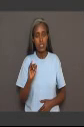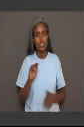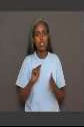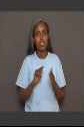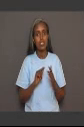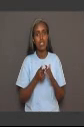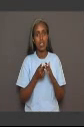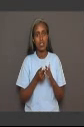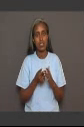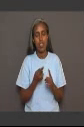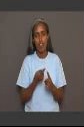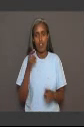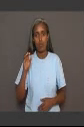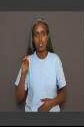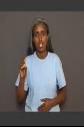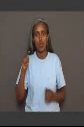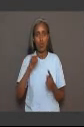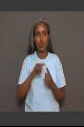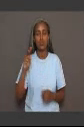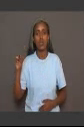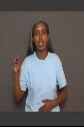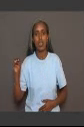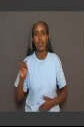starts from 0 to n.